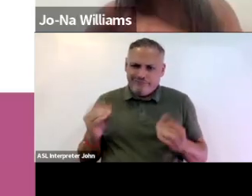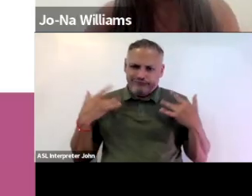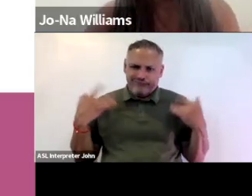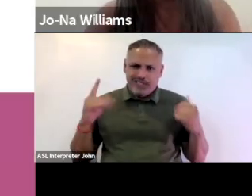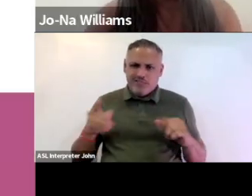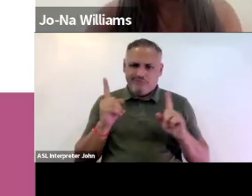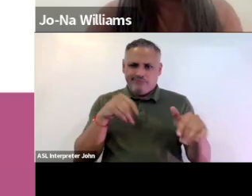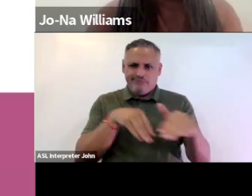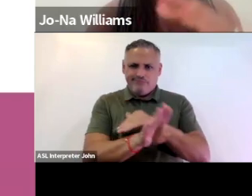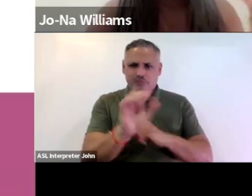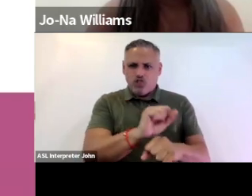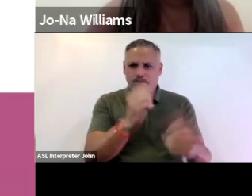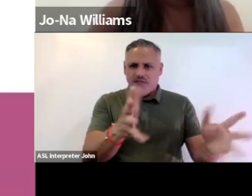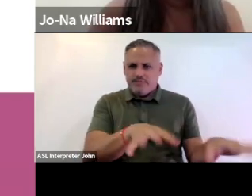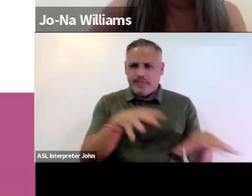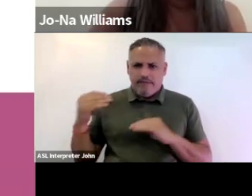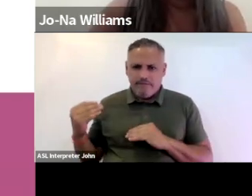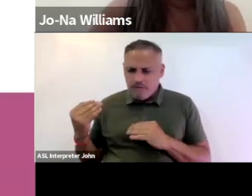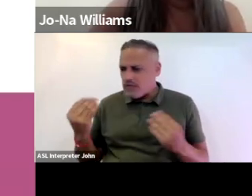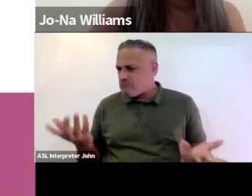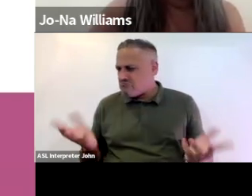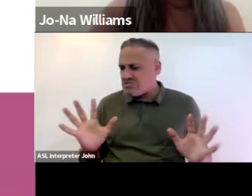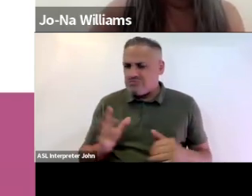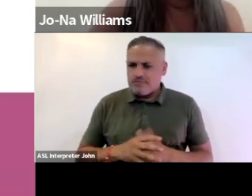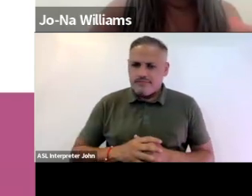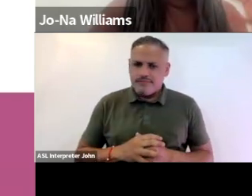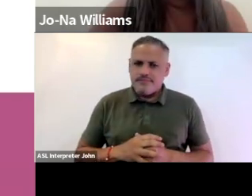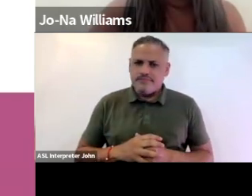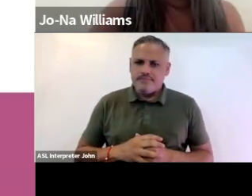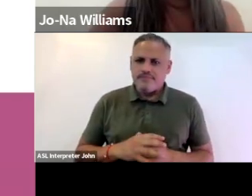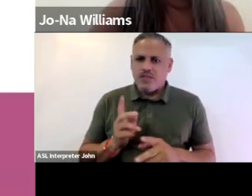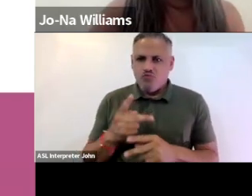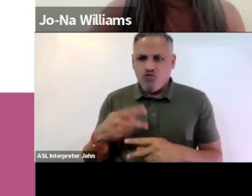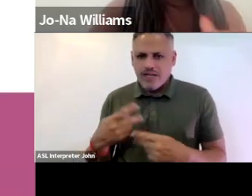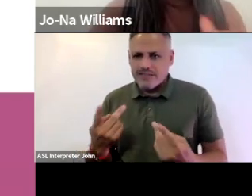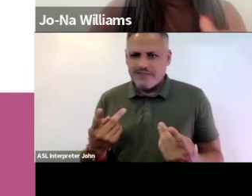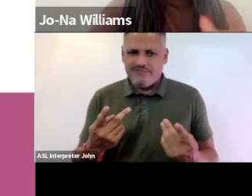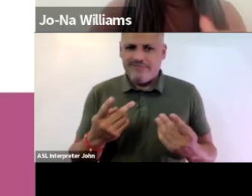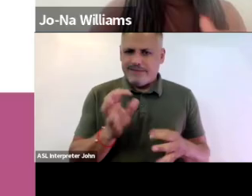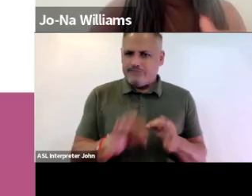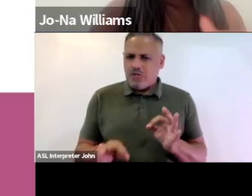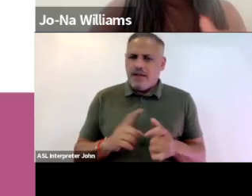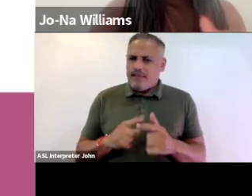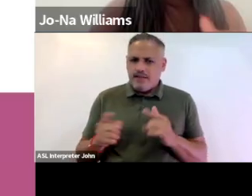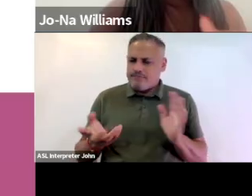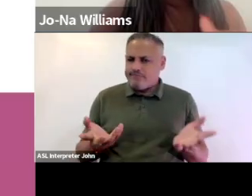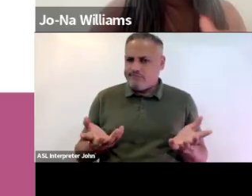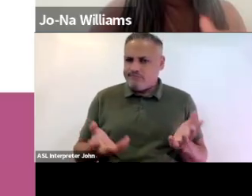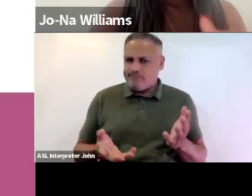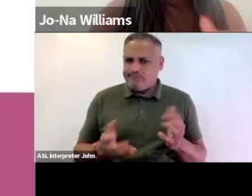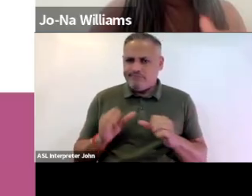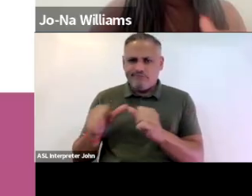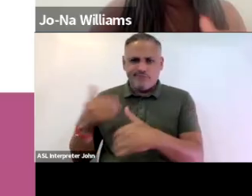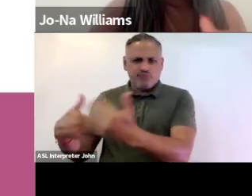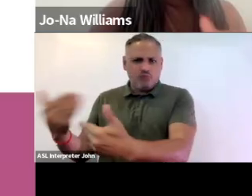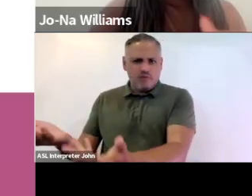just be going into the job, doing the production as is, and then you continue to